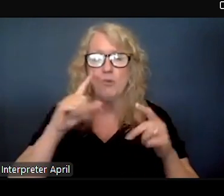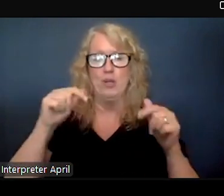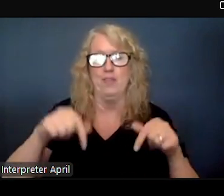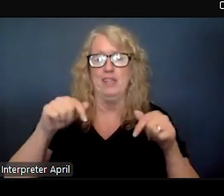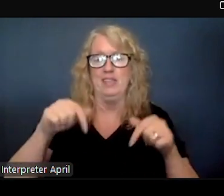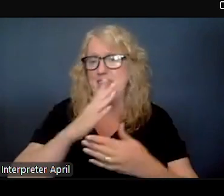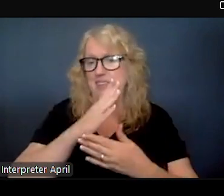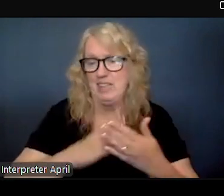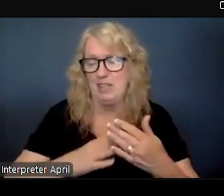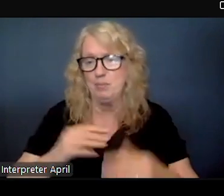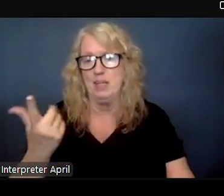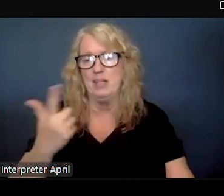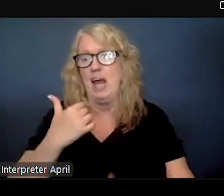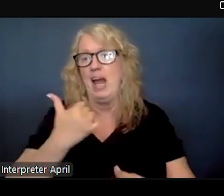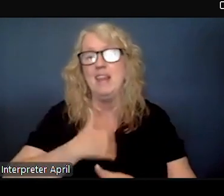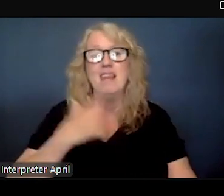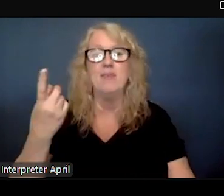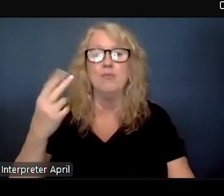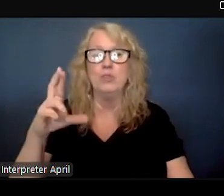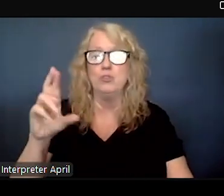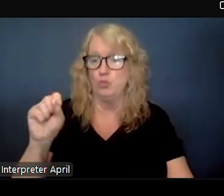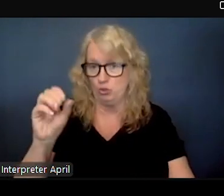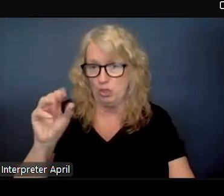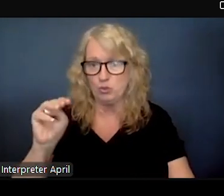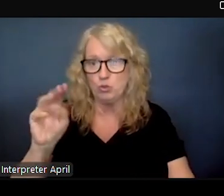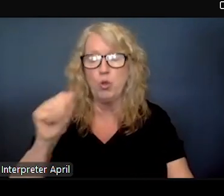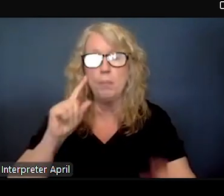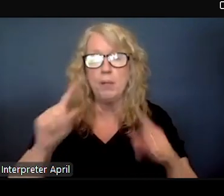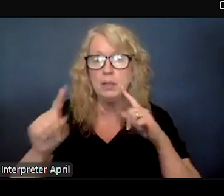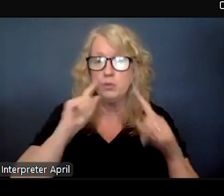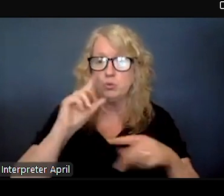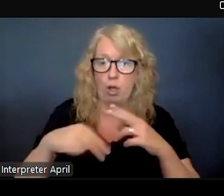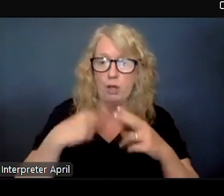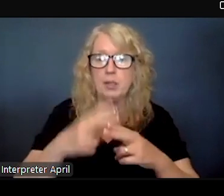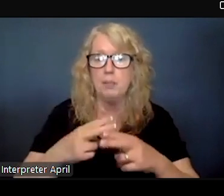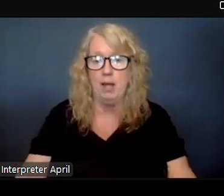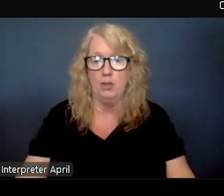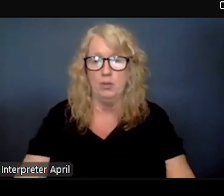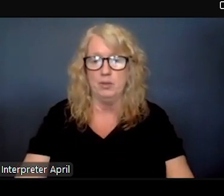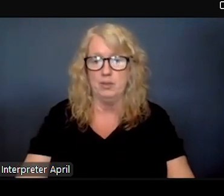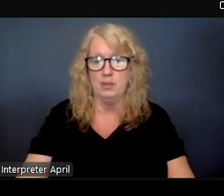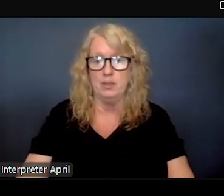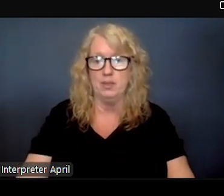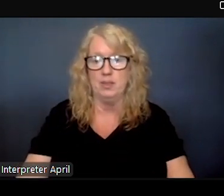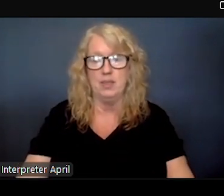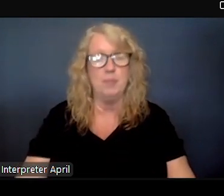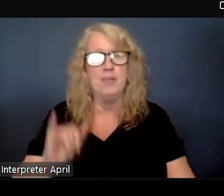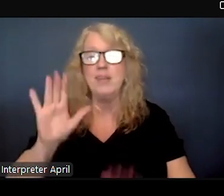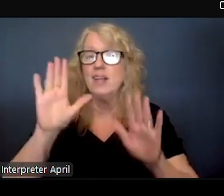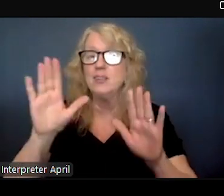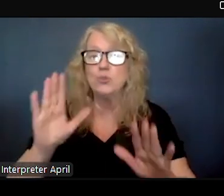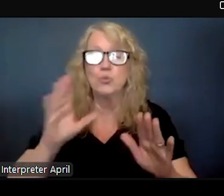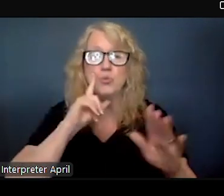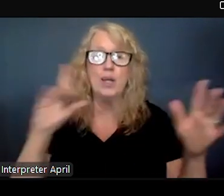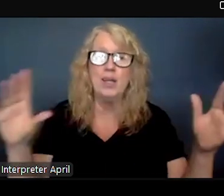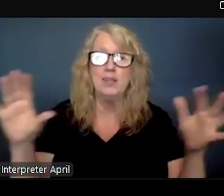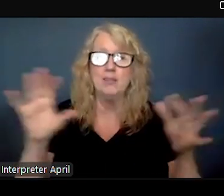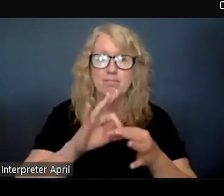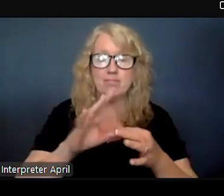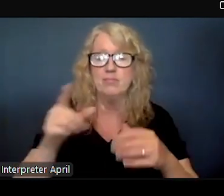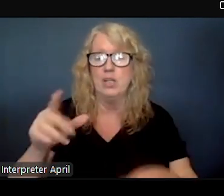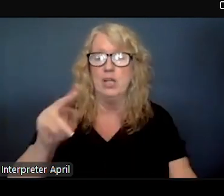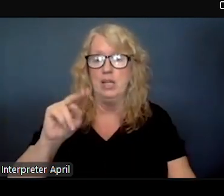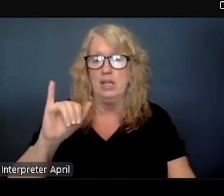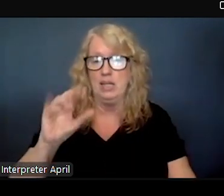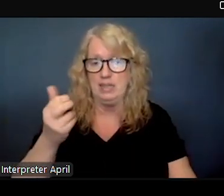segment. I love what Dr. Soma is talking about. And that's like a great segue for me to bring on